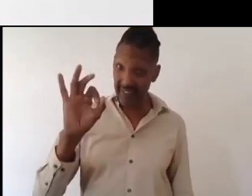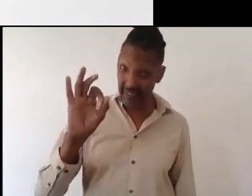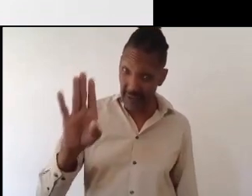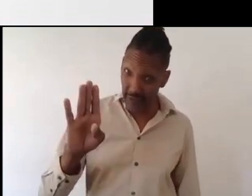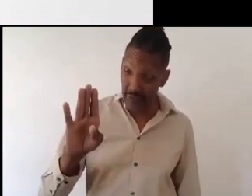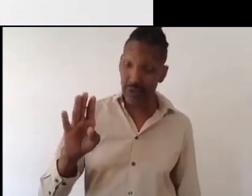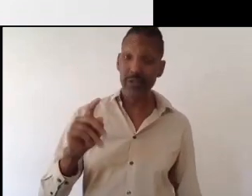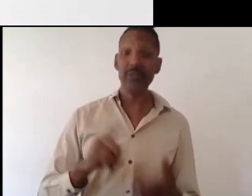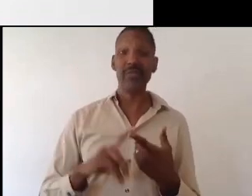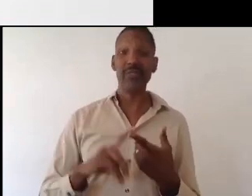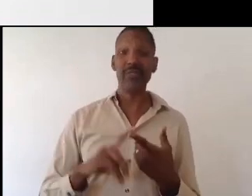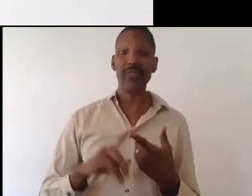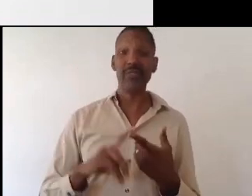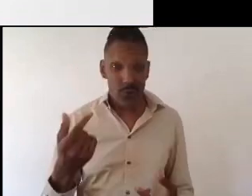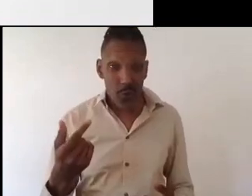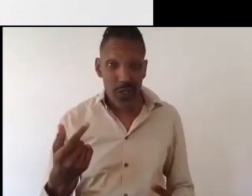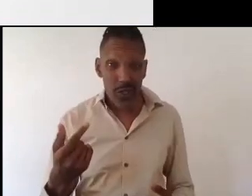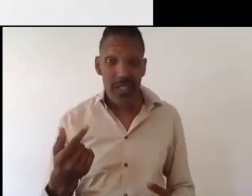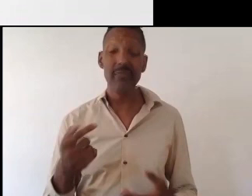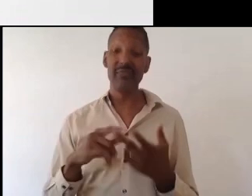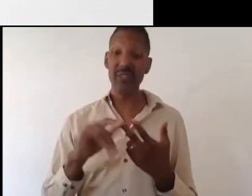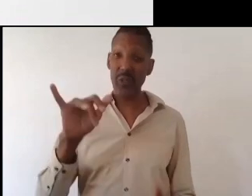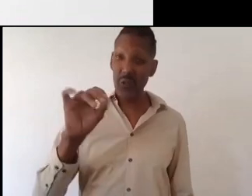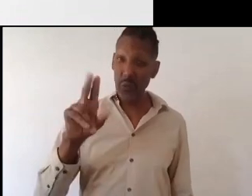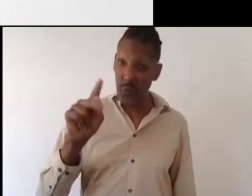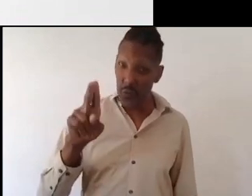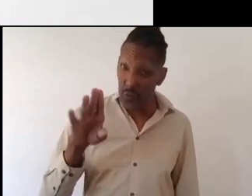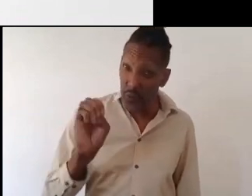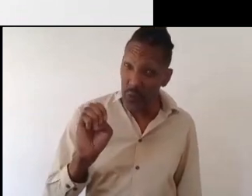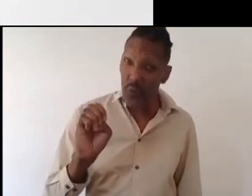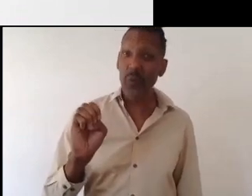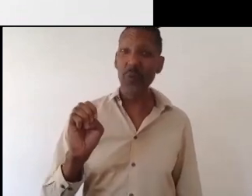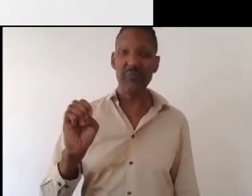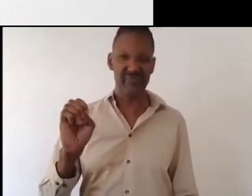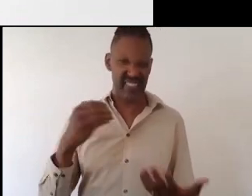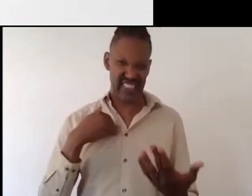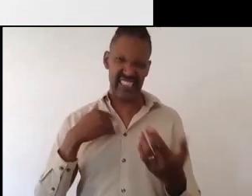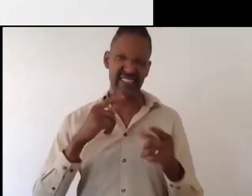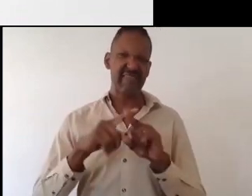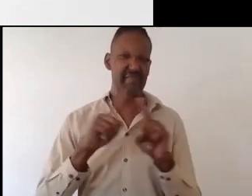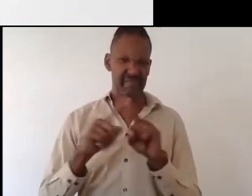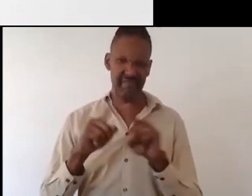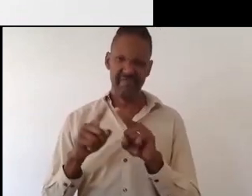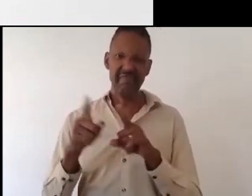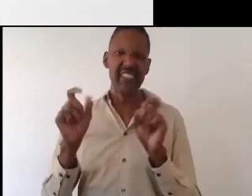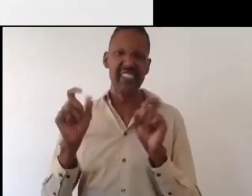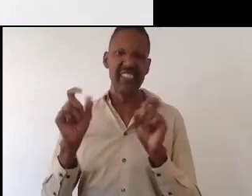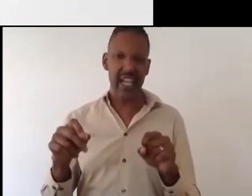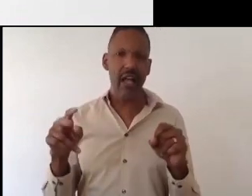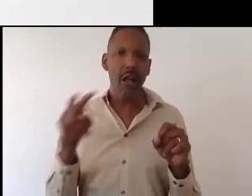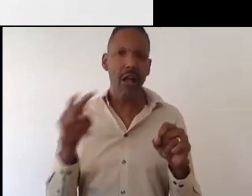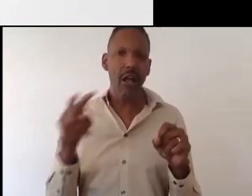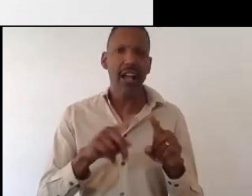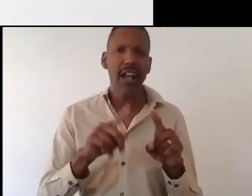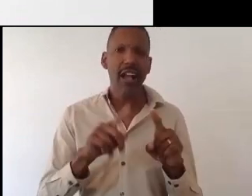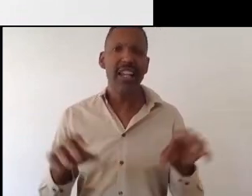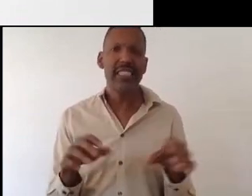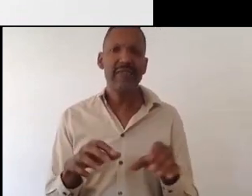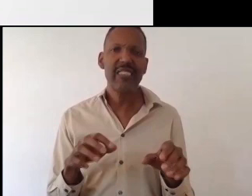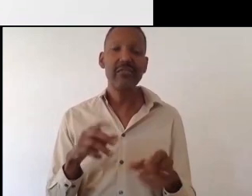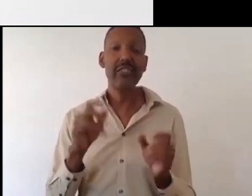Instagram page where we have weekly activities for adults to do at home or